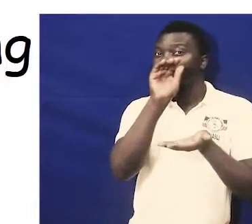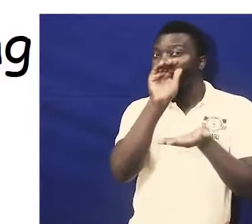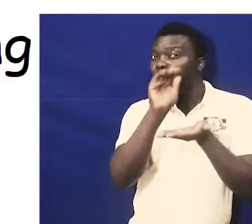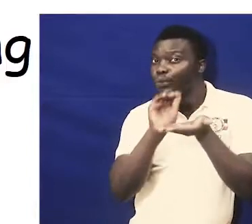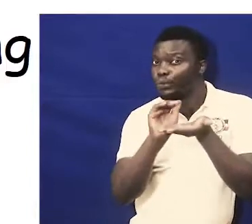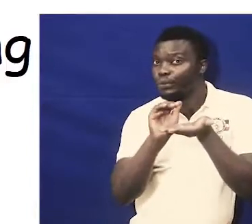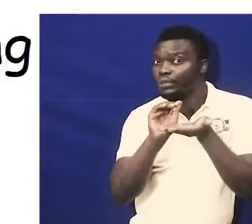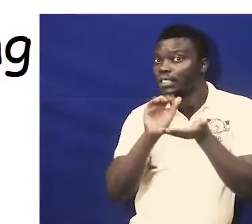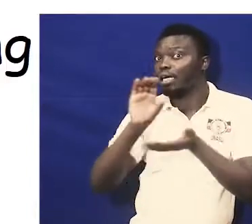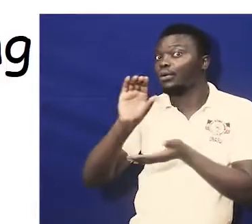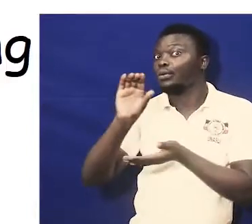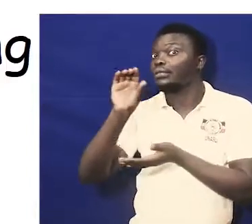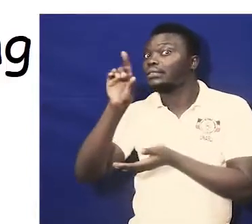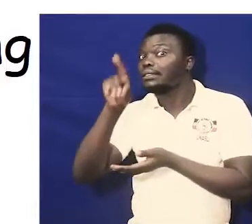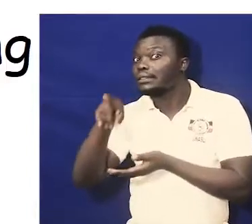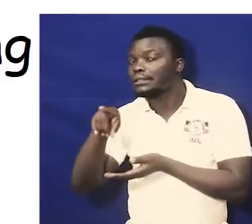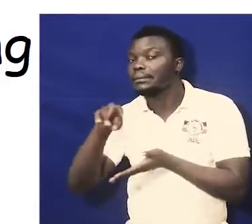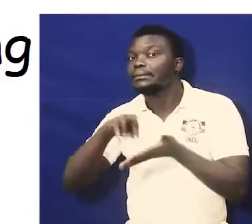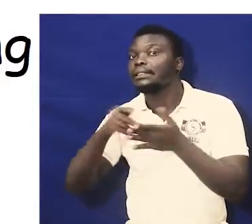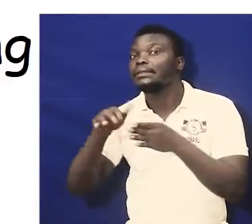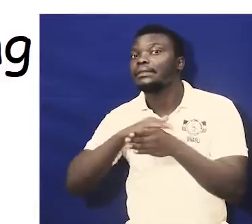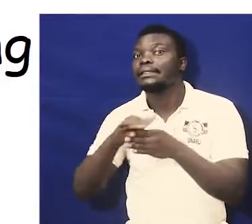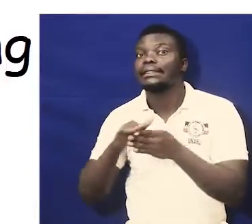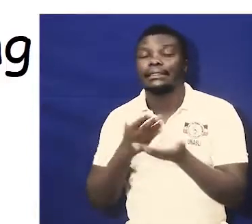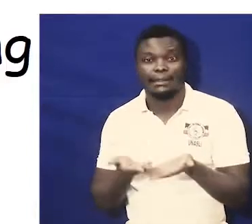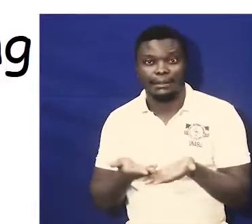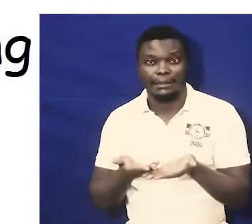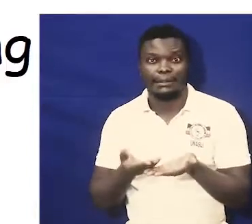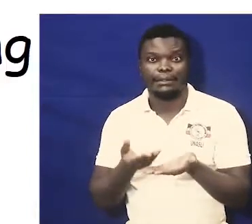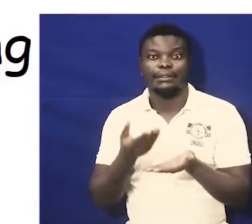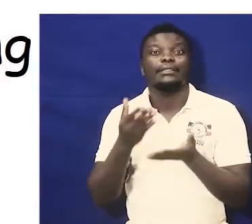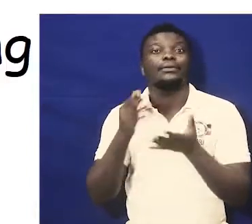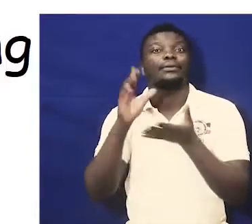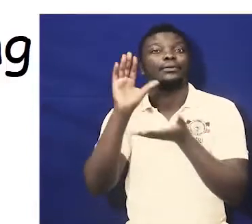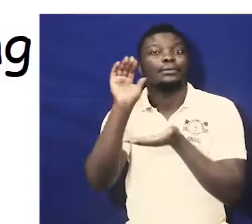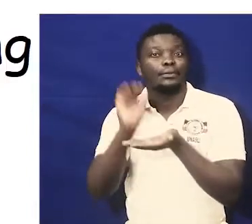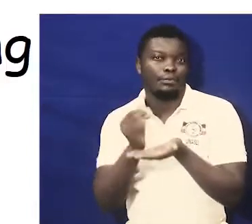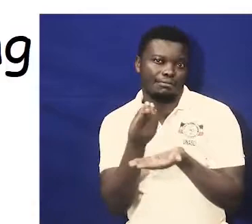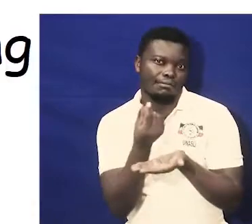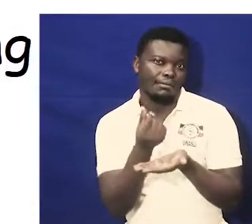the business is making a loss.